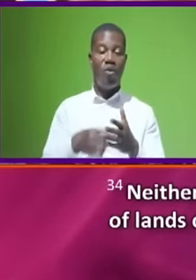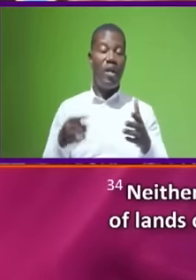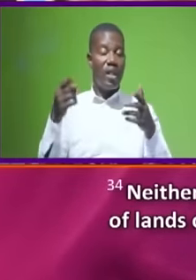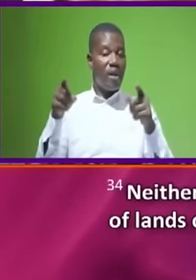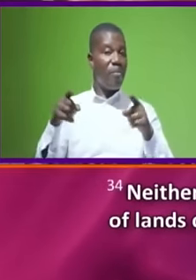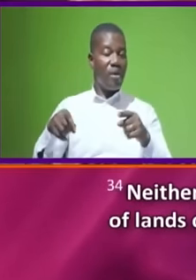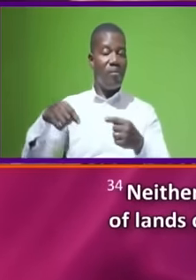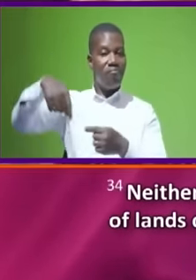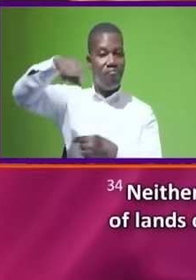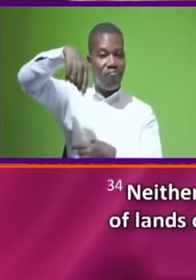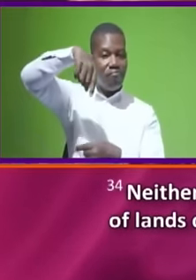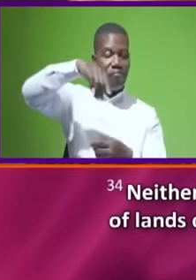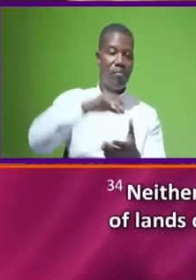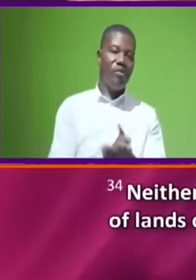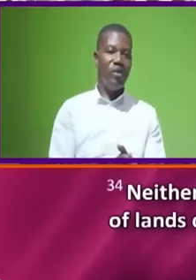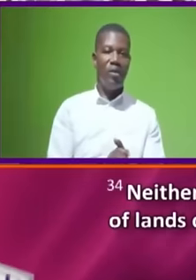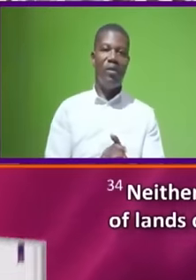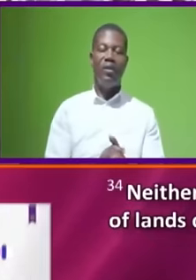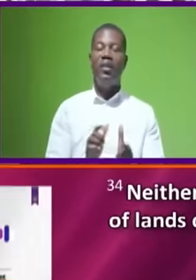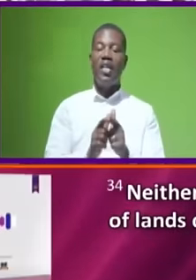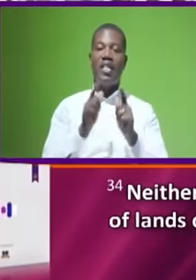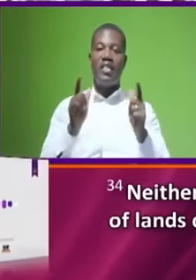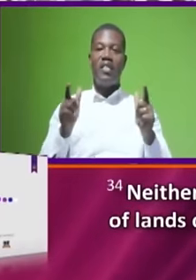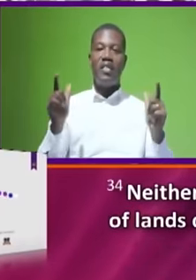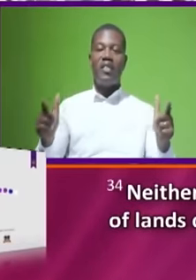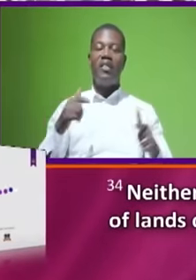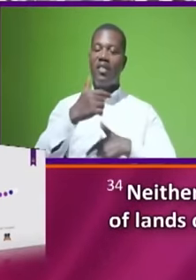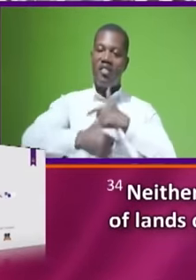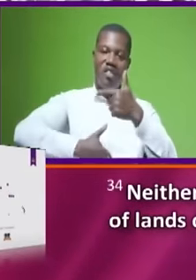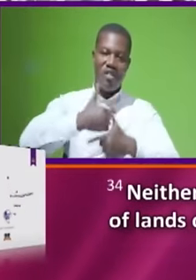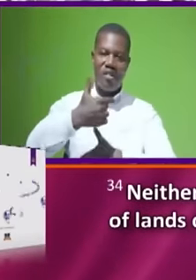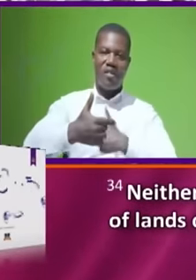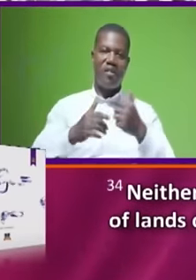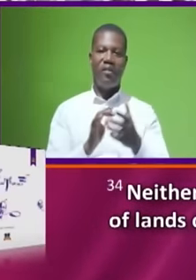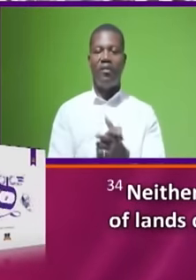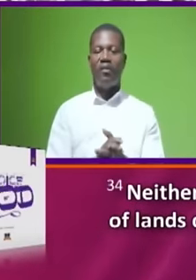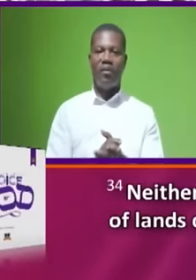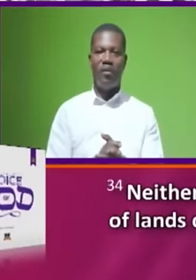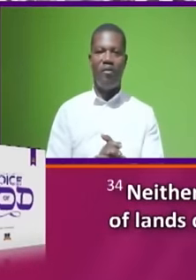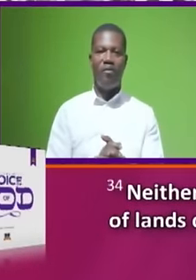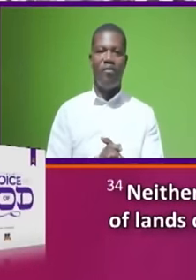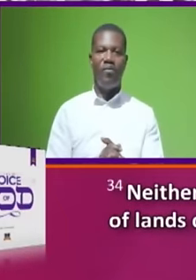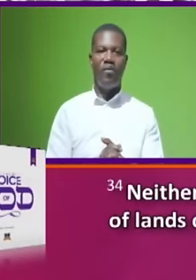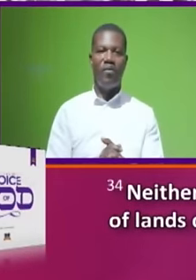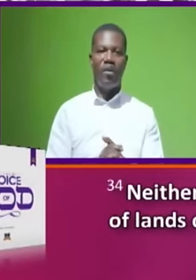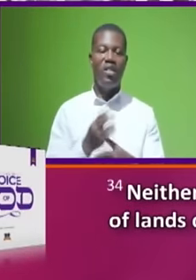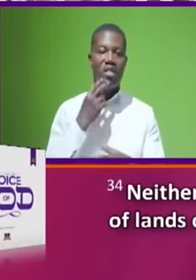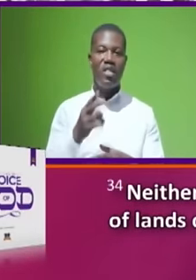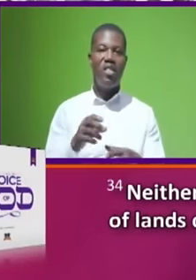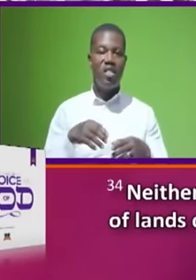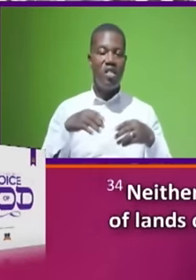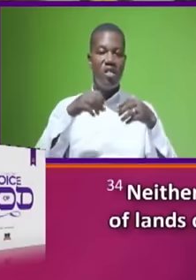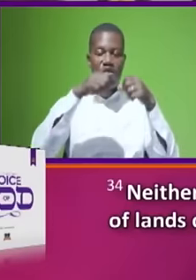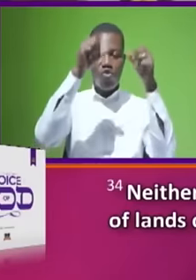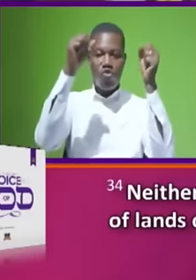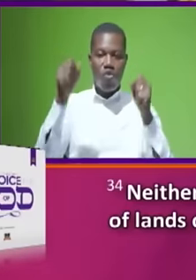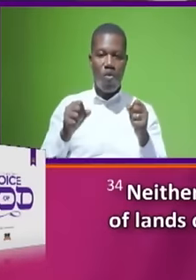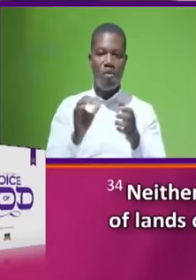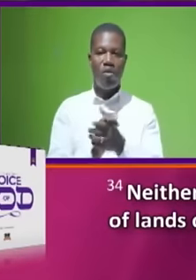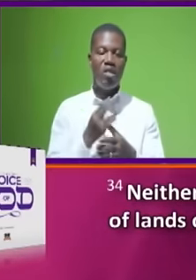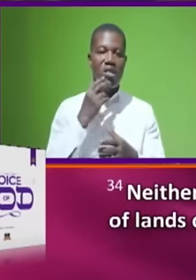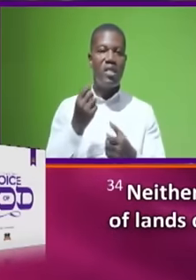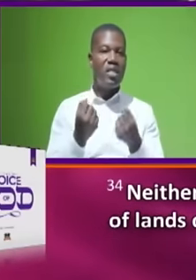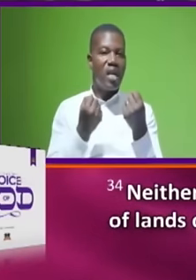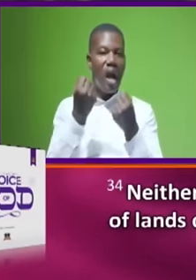This is what happened. Great grace. Great grace. Shastos. Look at the stores. She